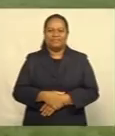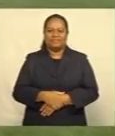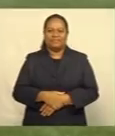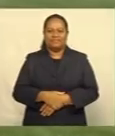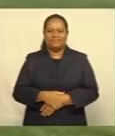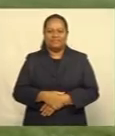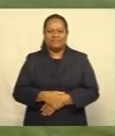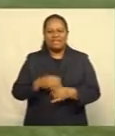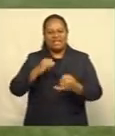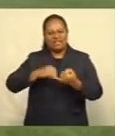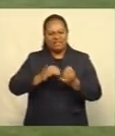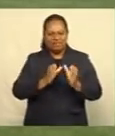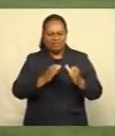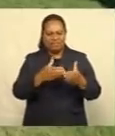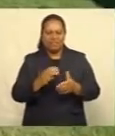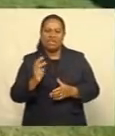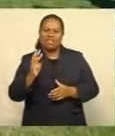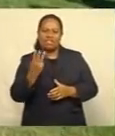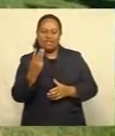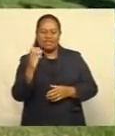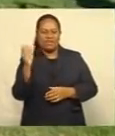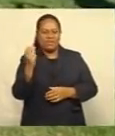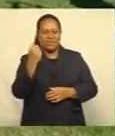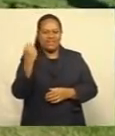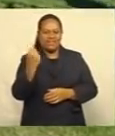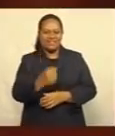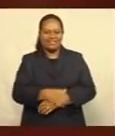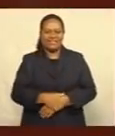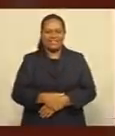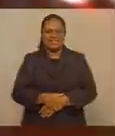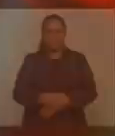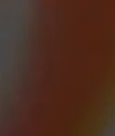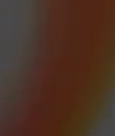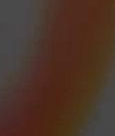And Silktails after third win. There's some more coming up.